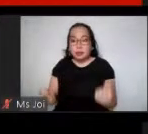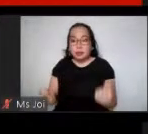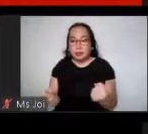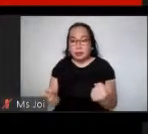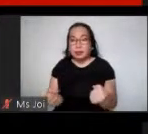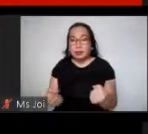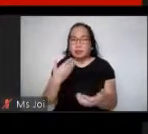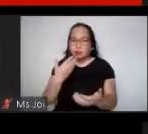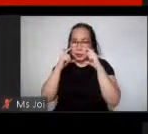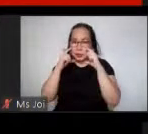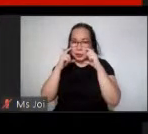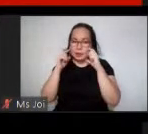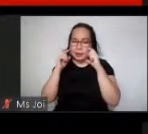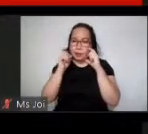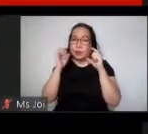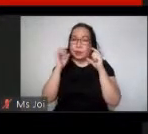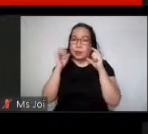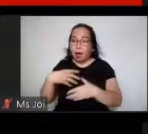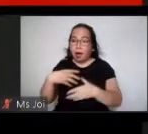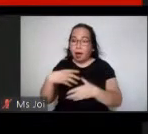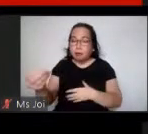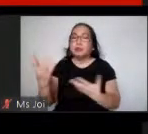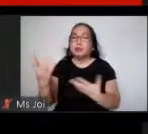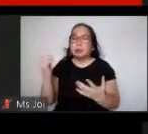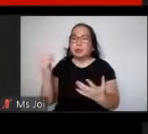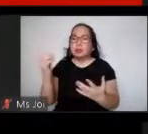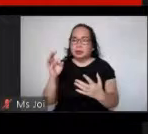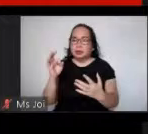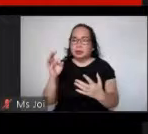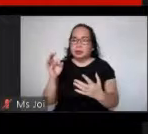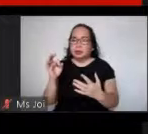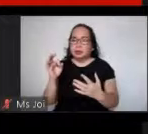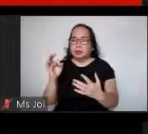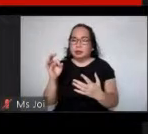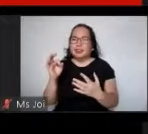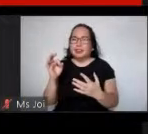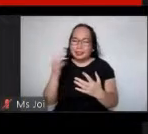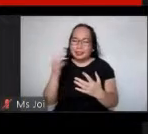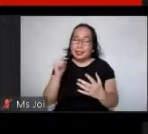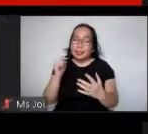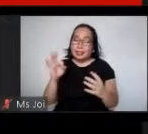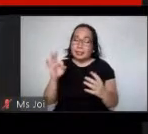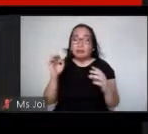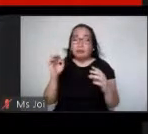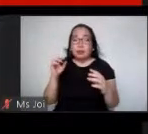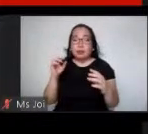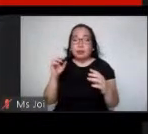we go out, and as much as we should always stay at home.